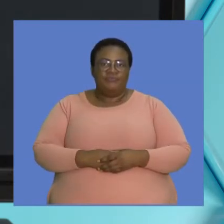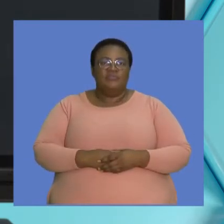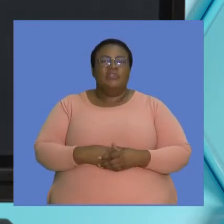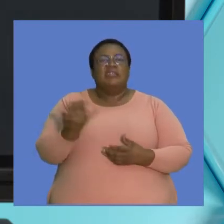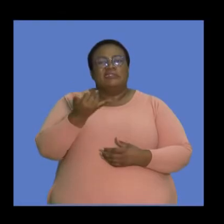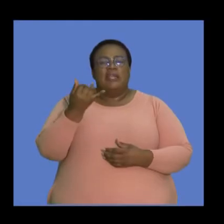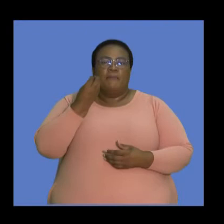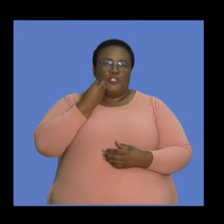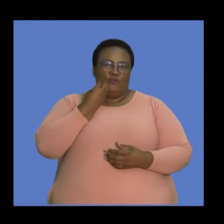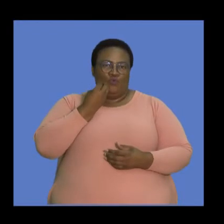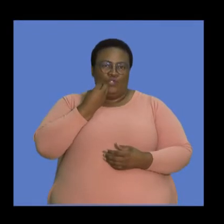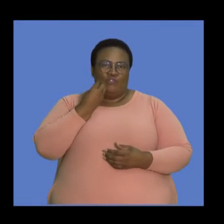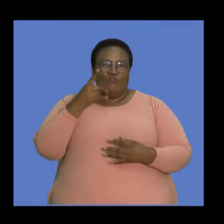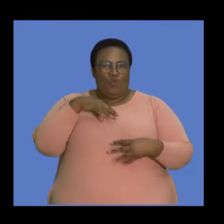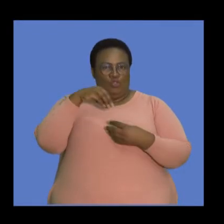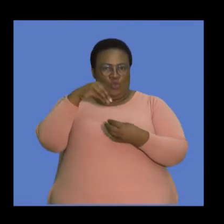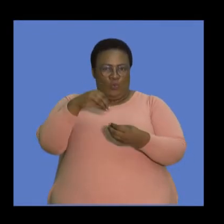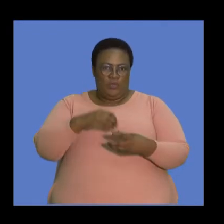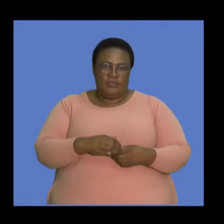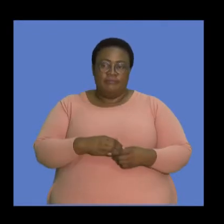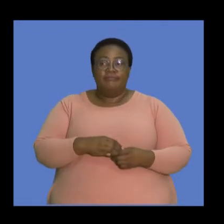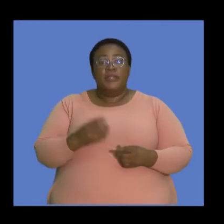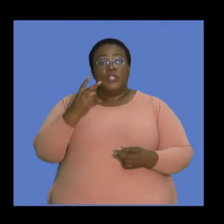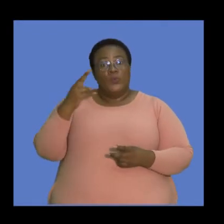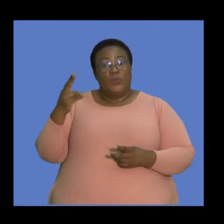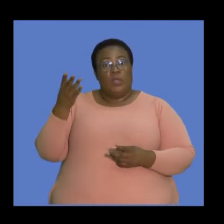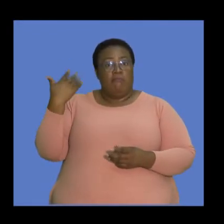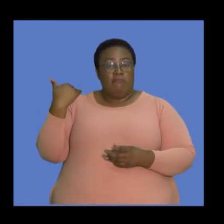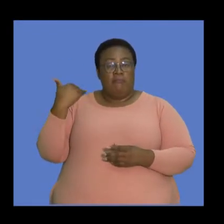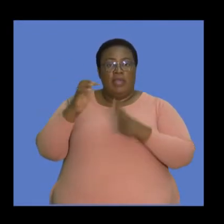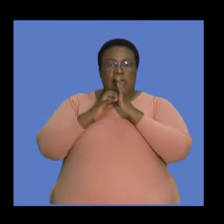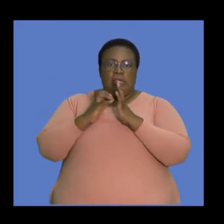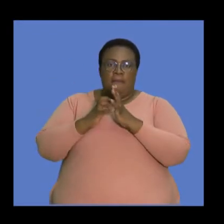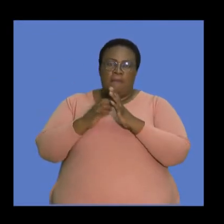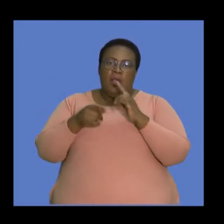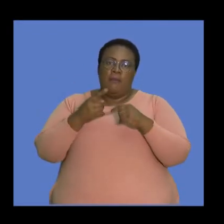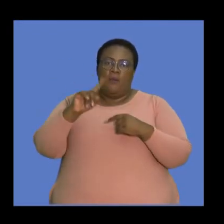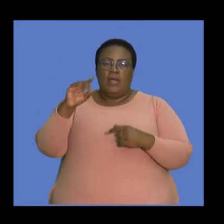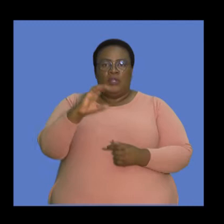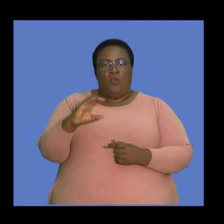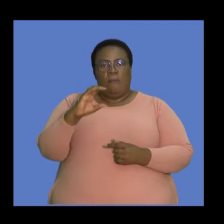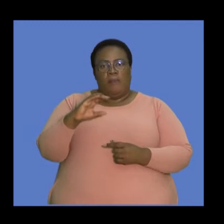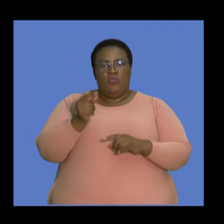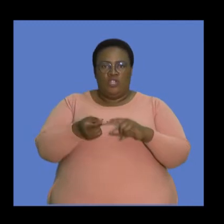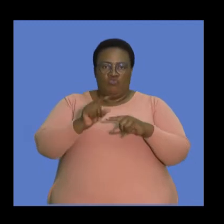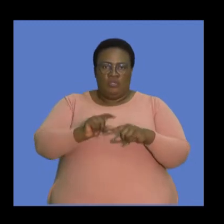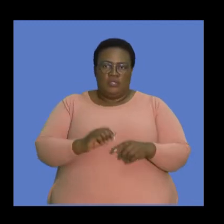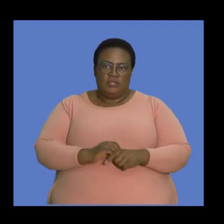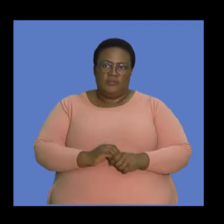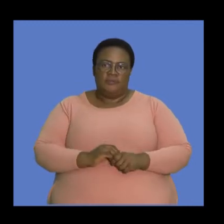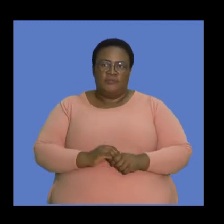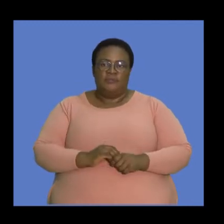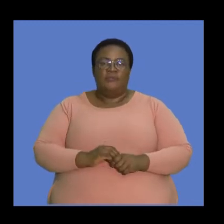let's just quickly go back to the previous example that we were looking at about compound interest, right?